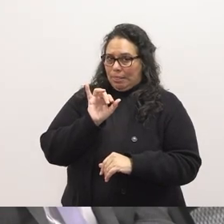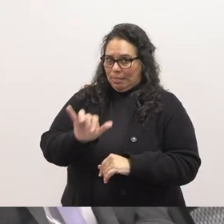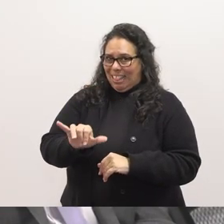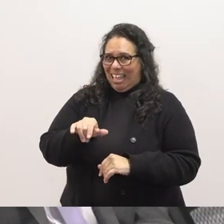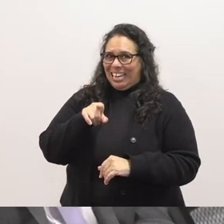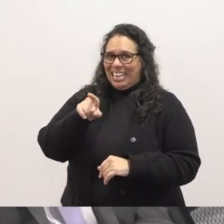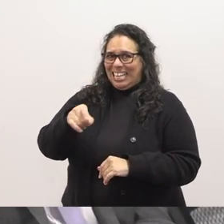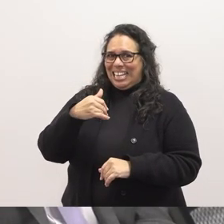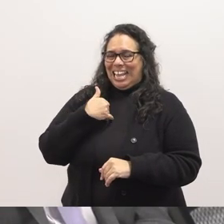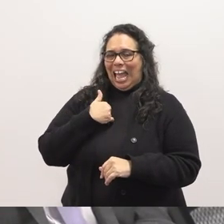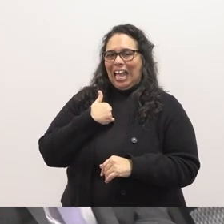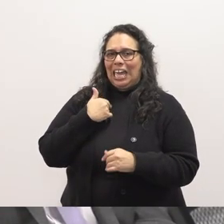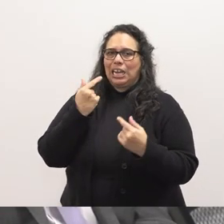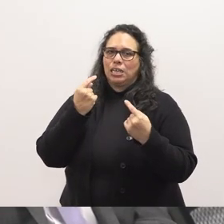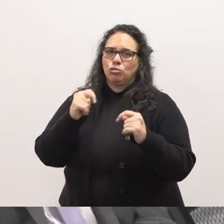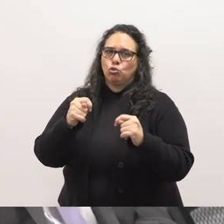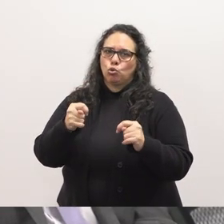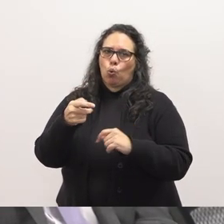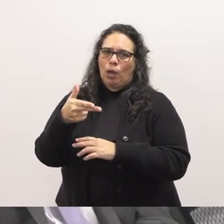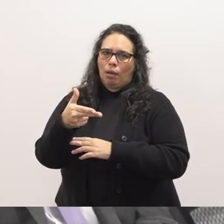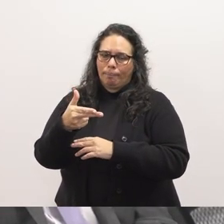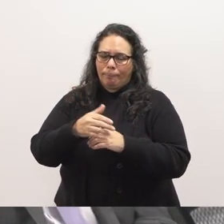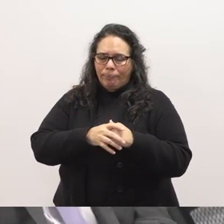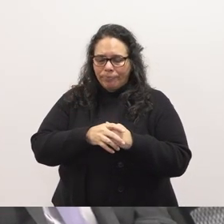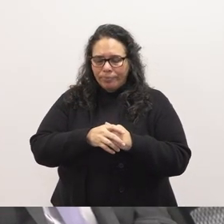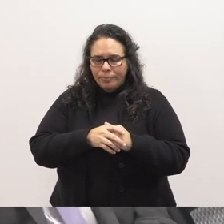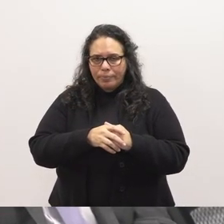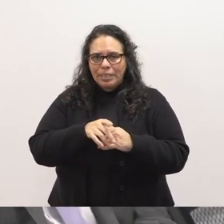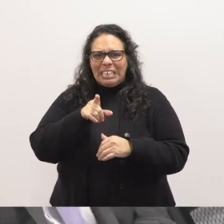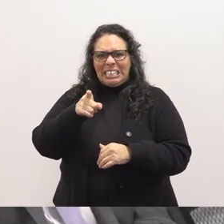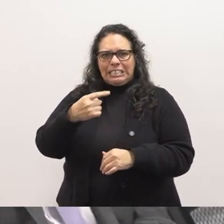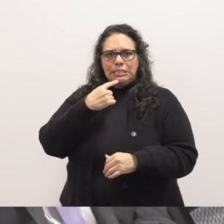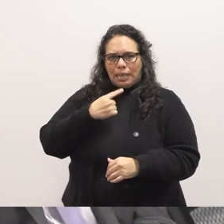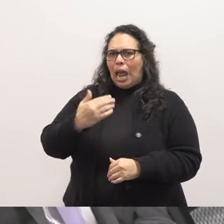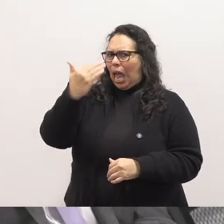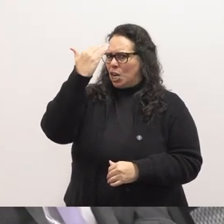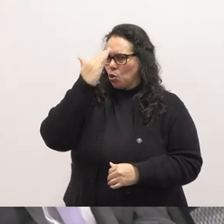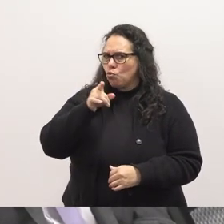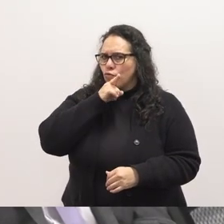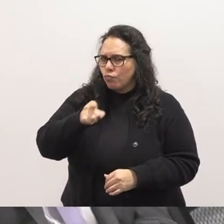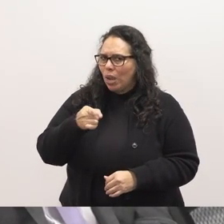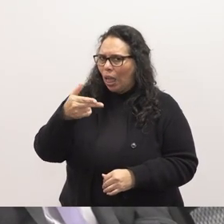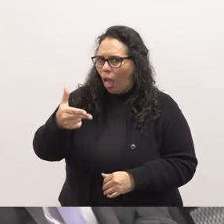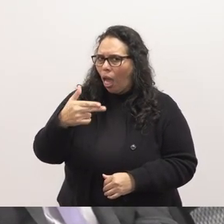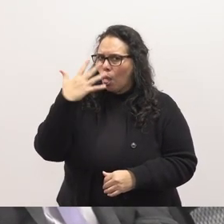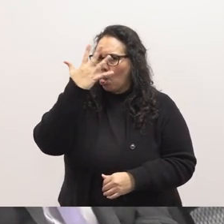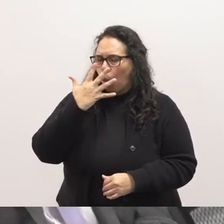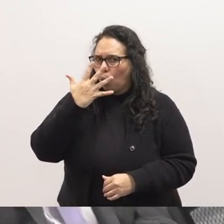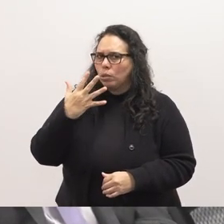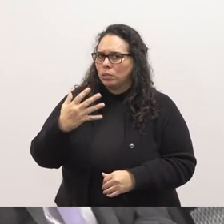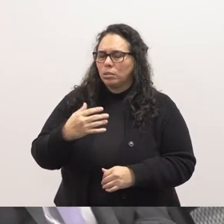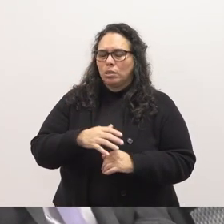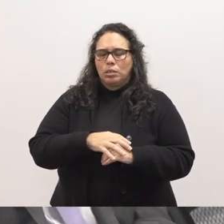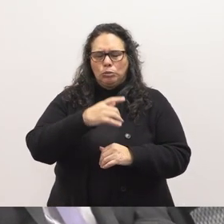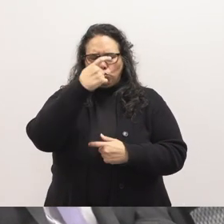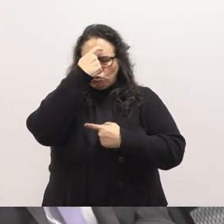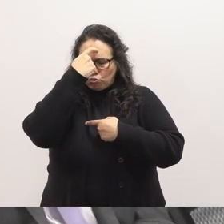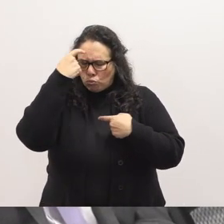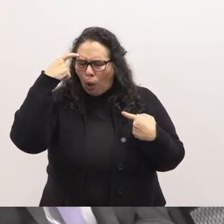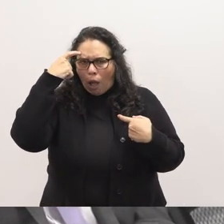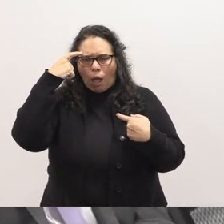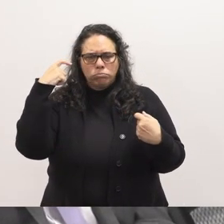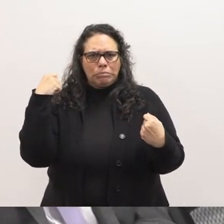out that he had a toy gun. He also said, "I know what a real gun looks like." This has been very traumatizing and very